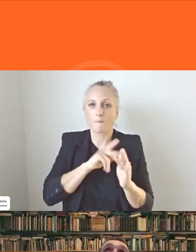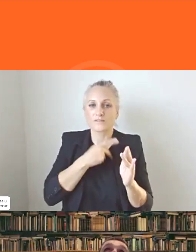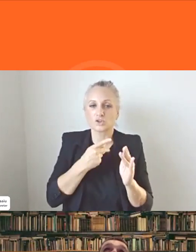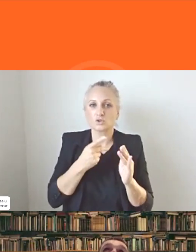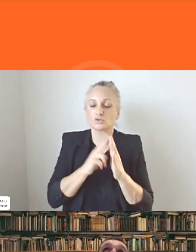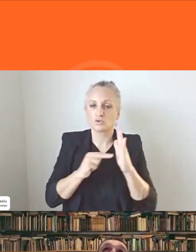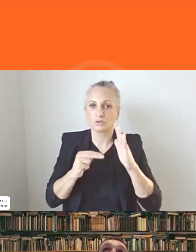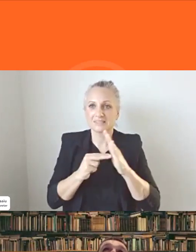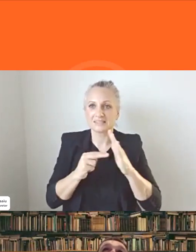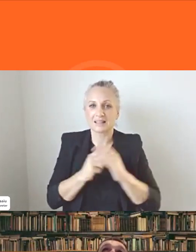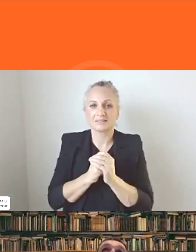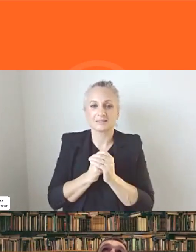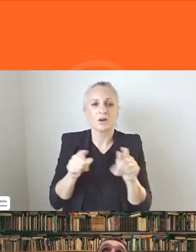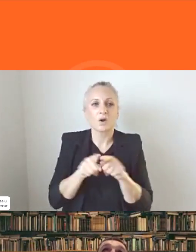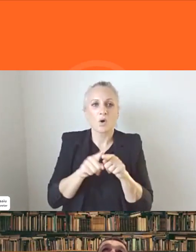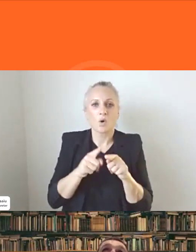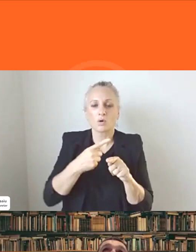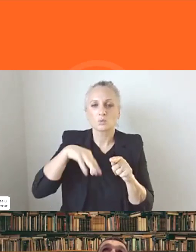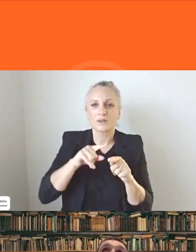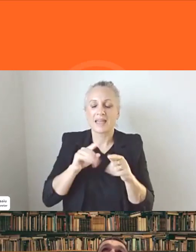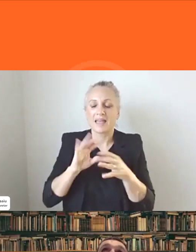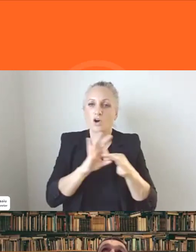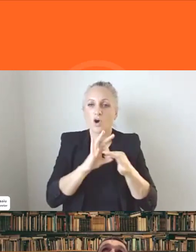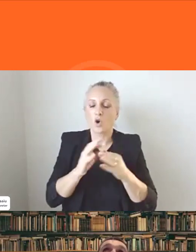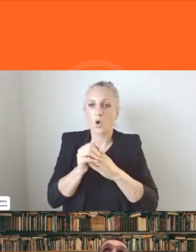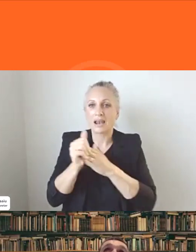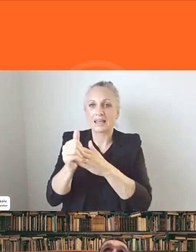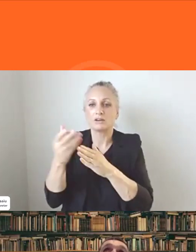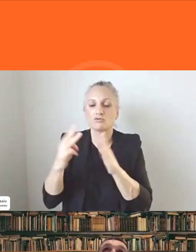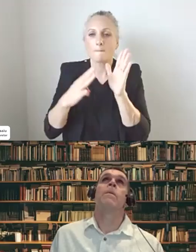who's co-lead for Microsoft New Zealand